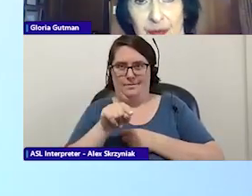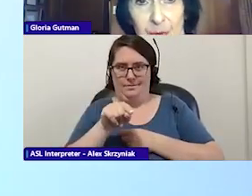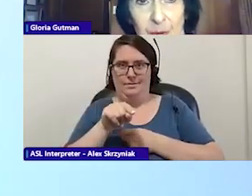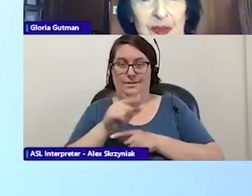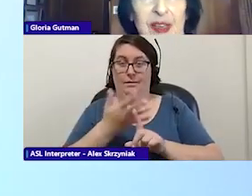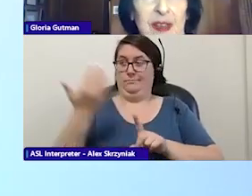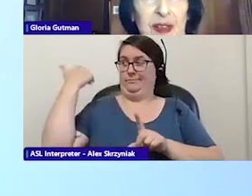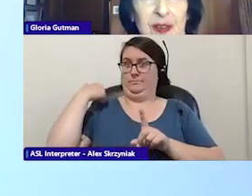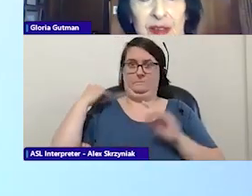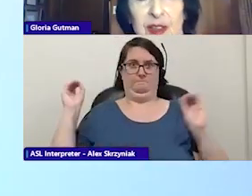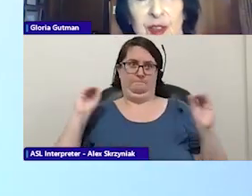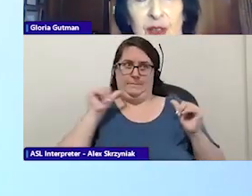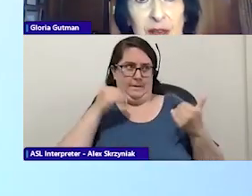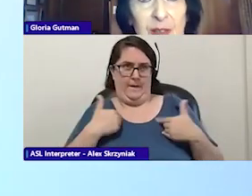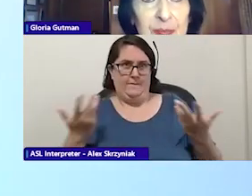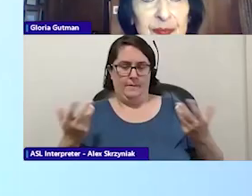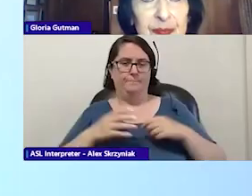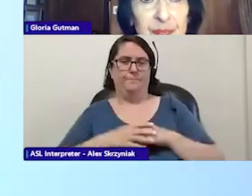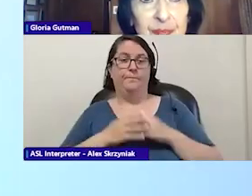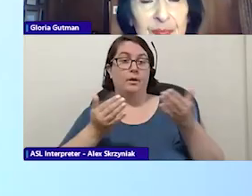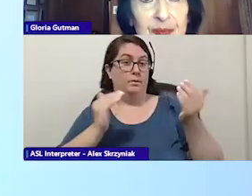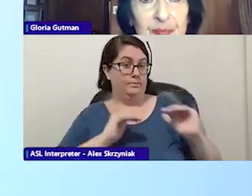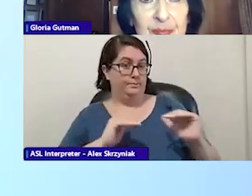have before. Next slide.